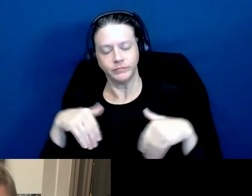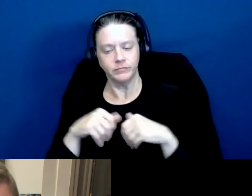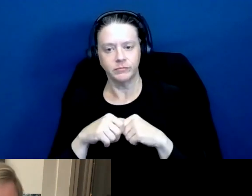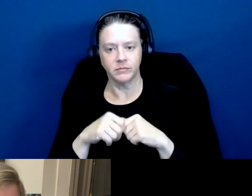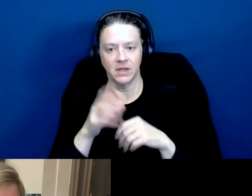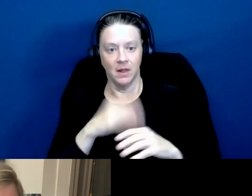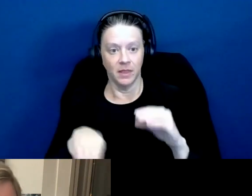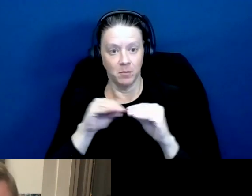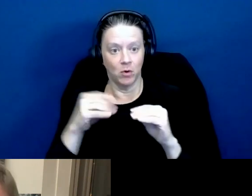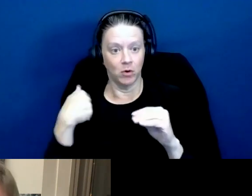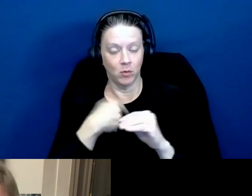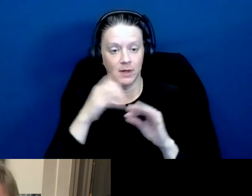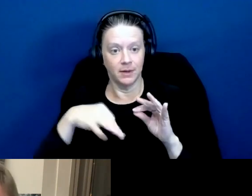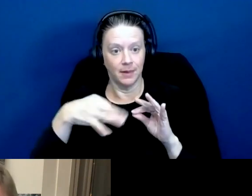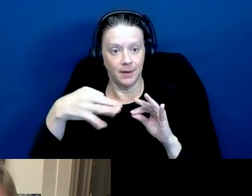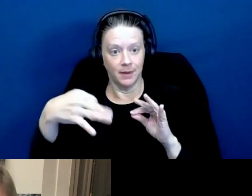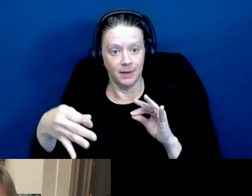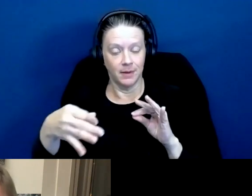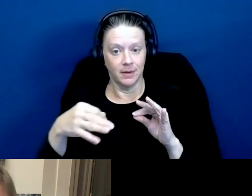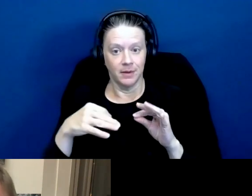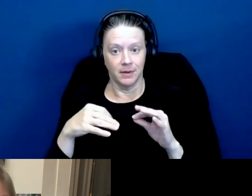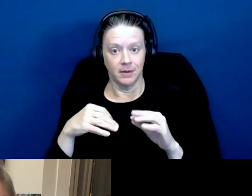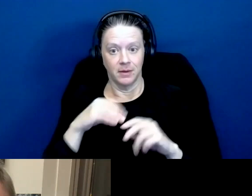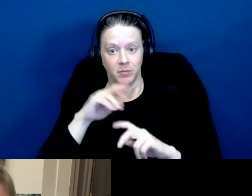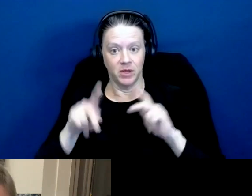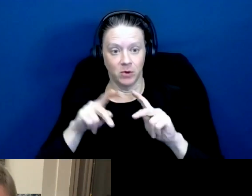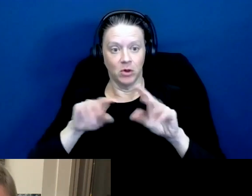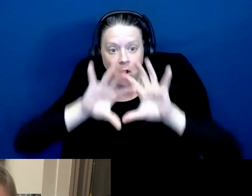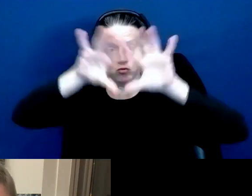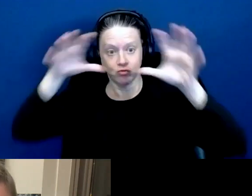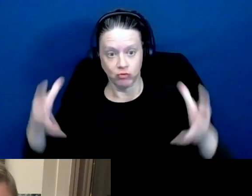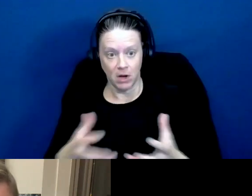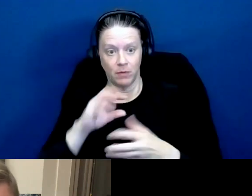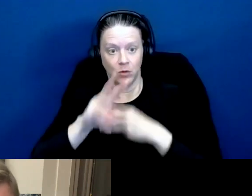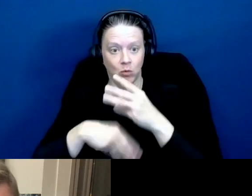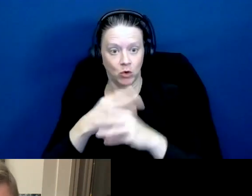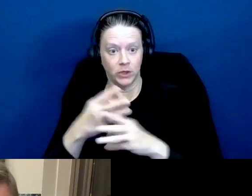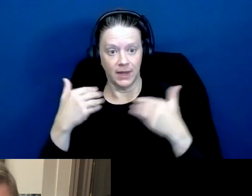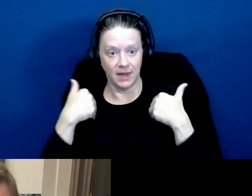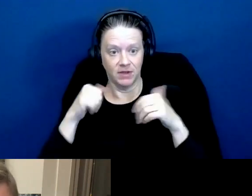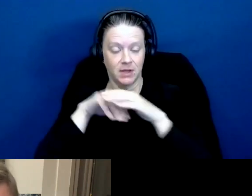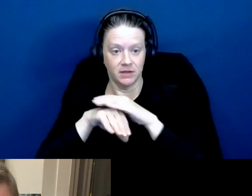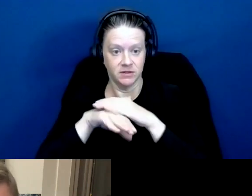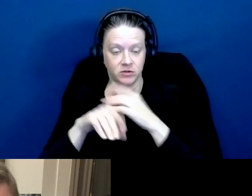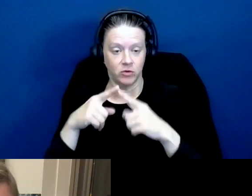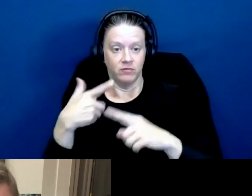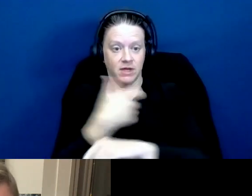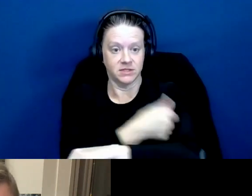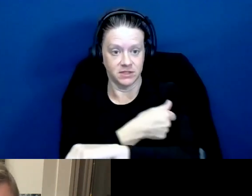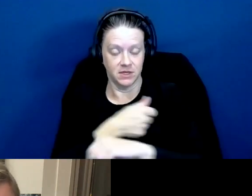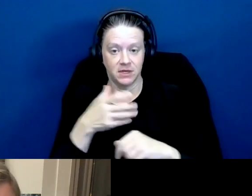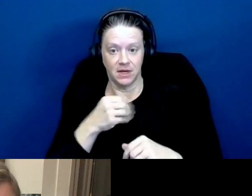the more we delay people around the world having access to the vaccine,